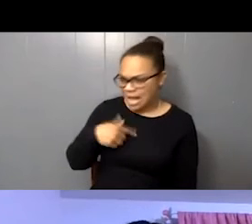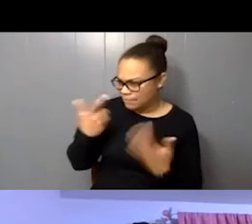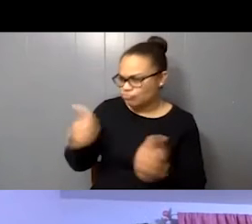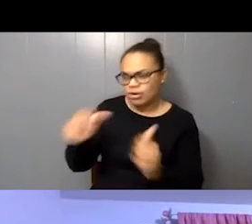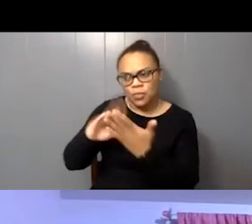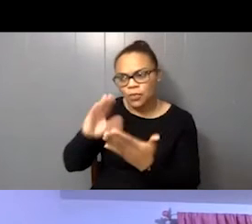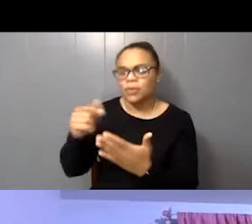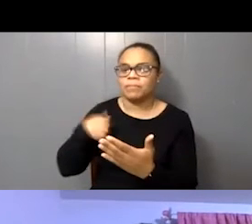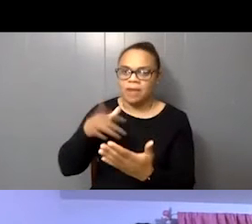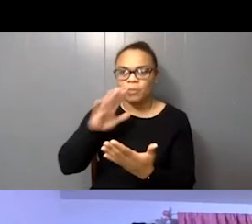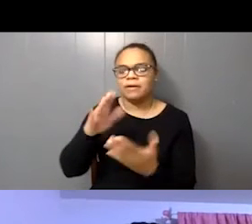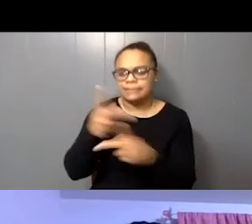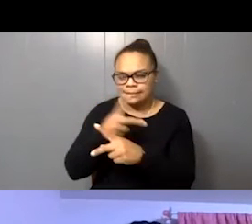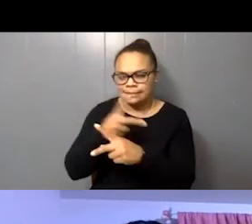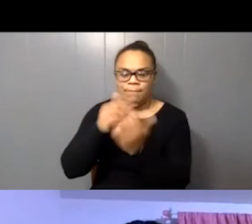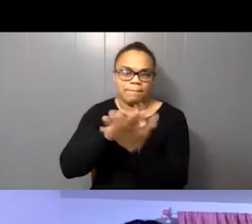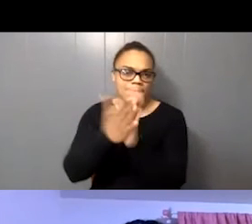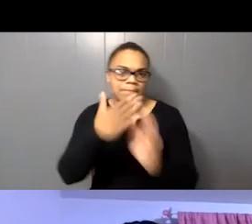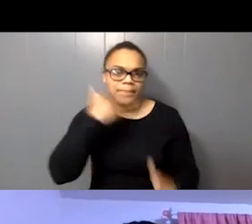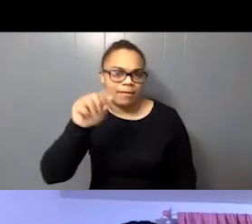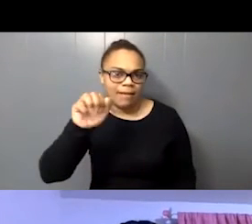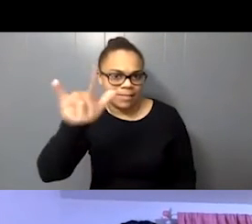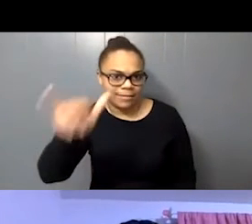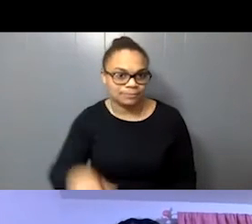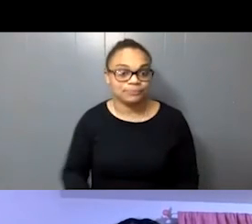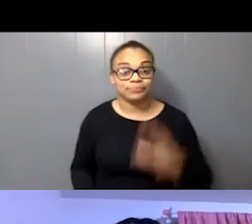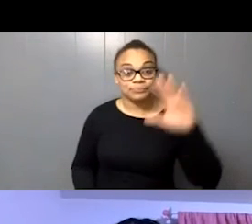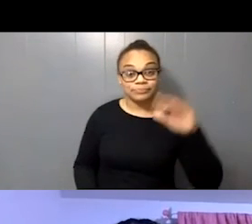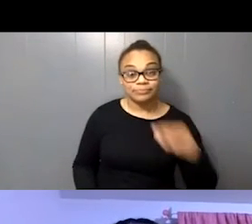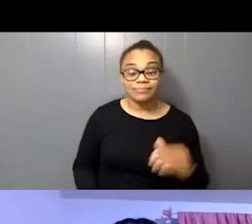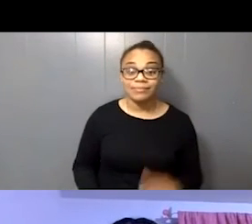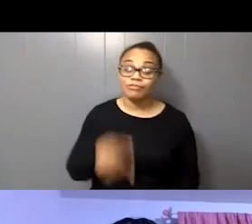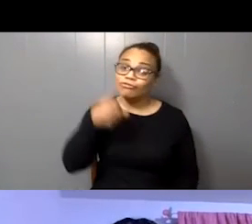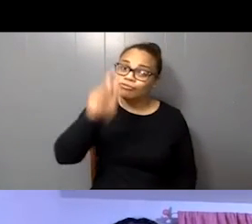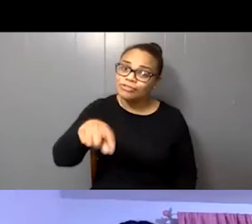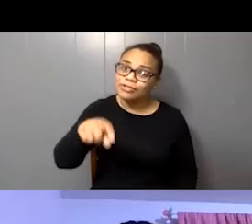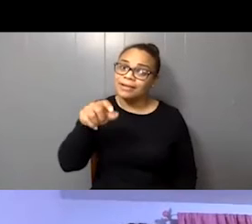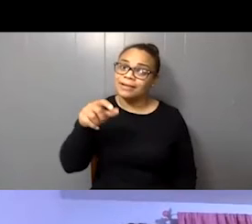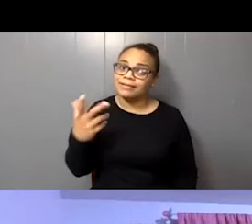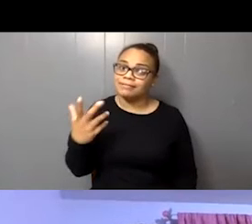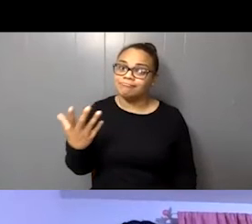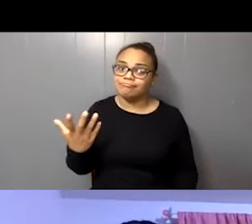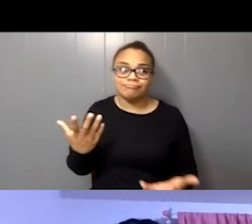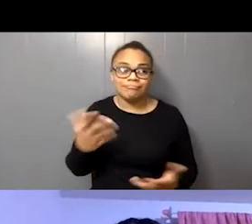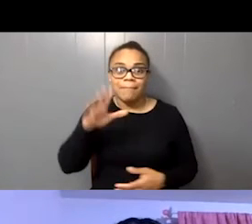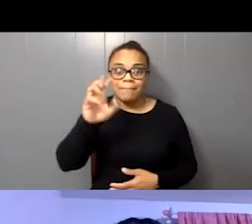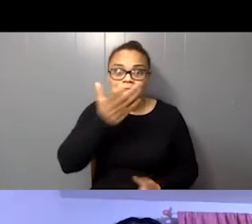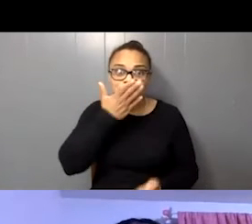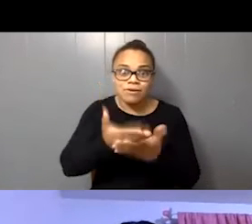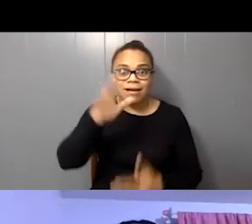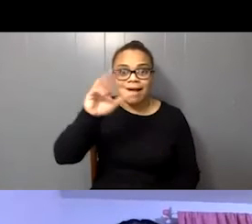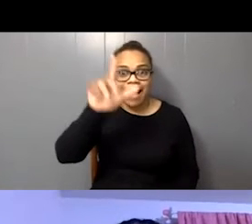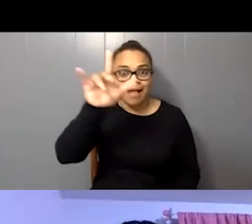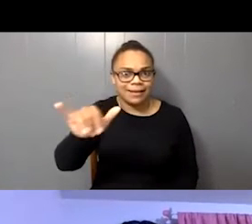also. And be okay with allyship for allyship's sake. Please. I hope you guys understand that.